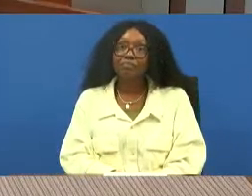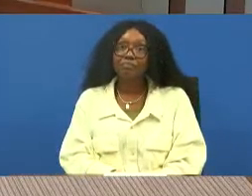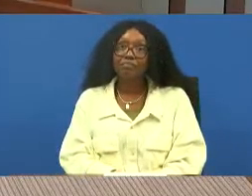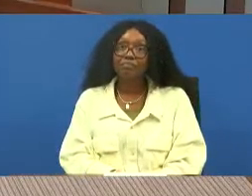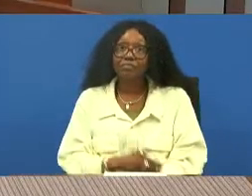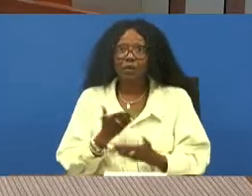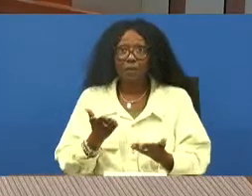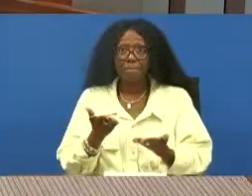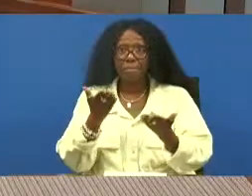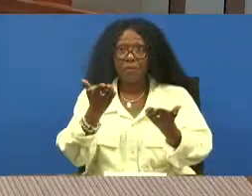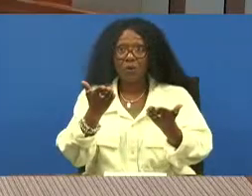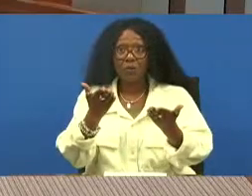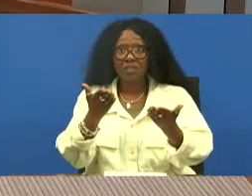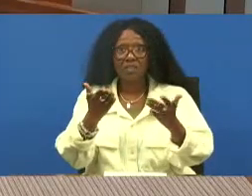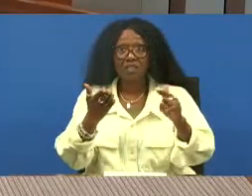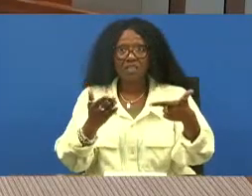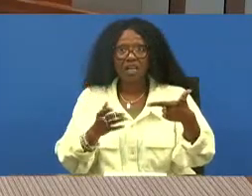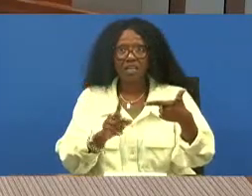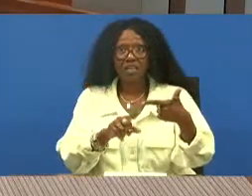the motion second